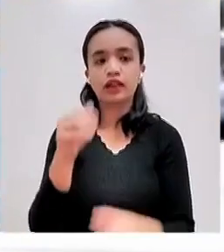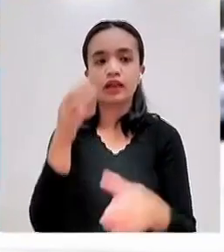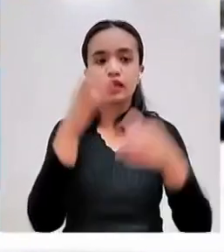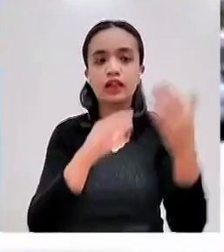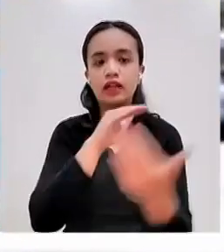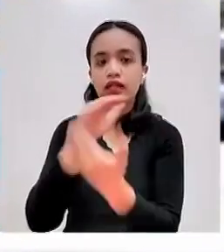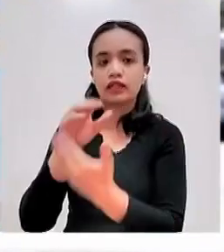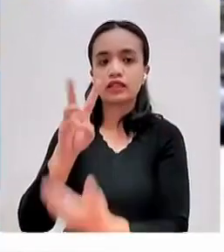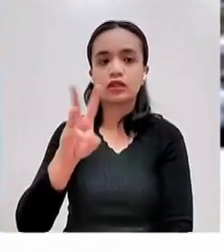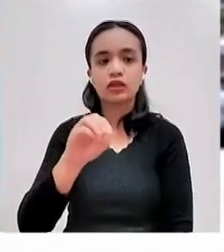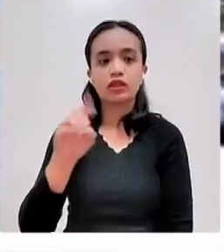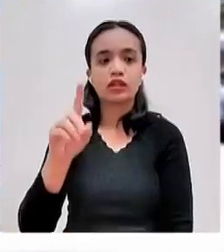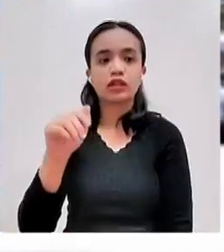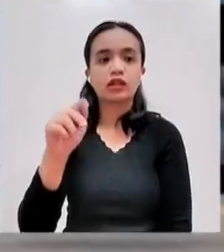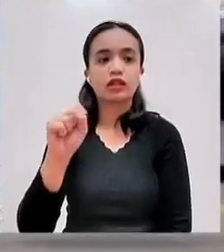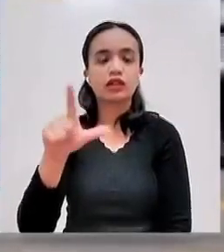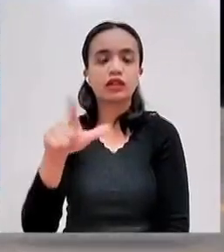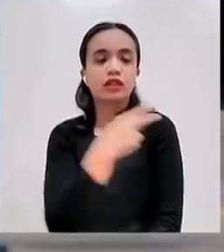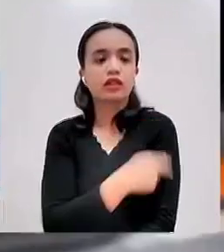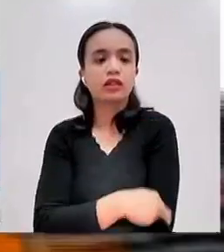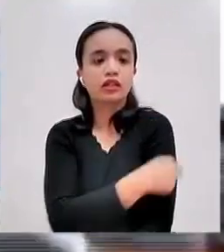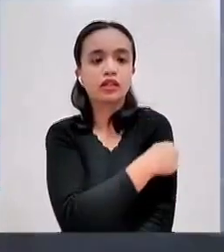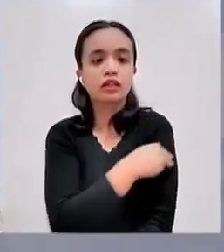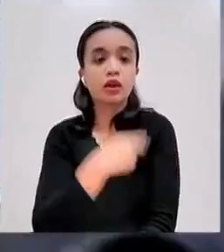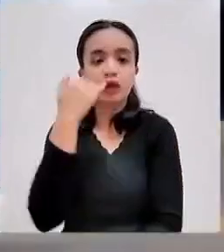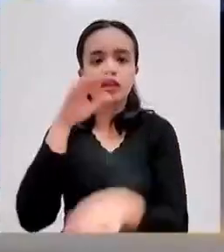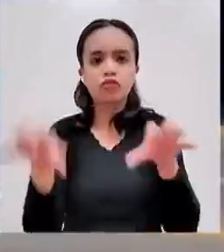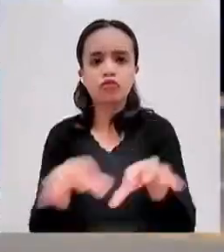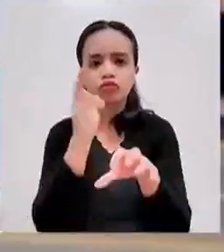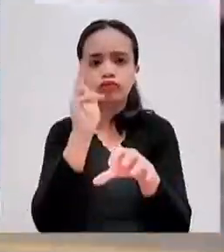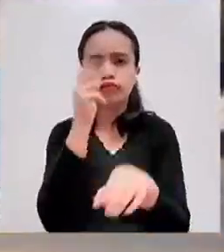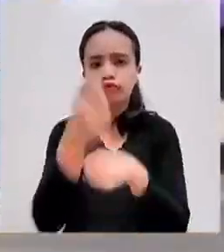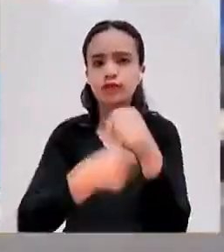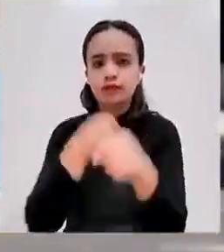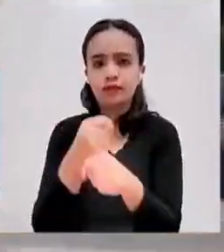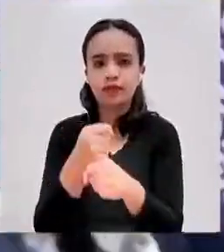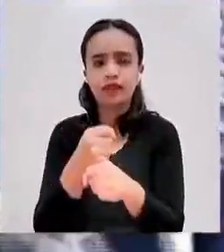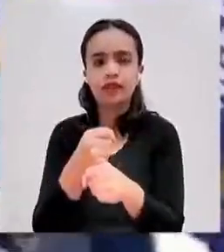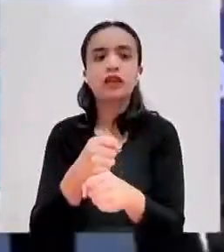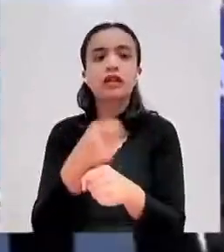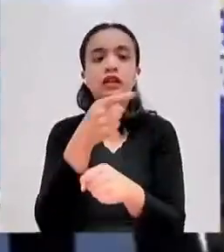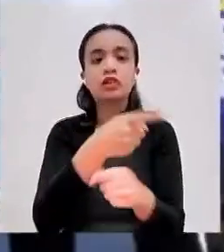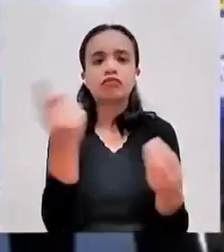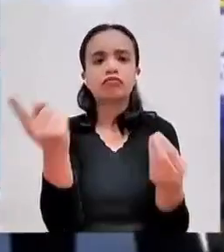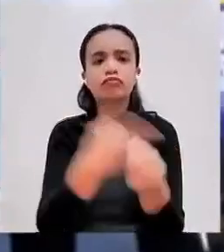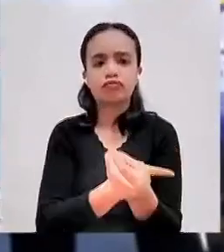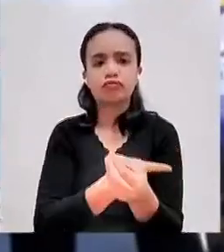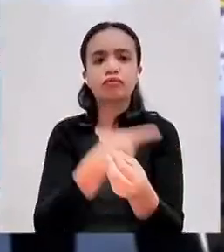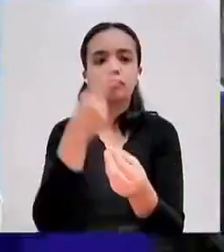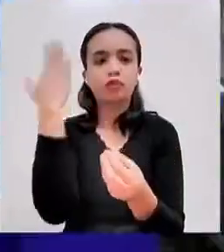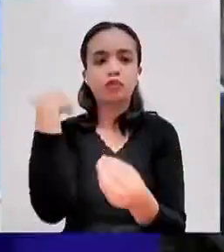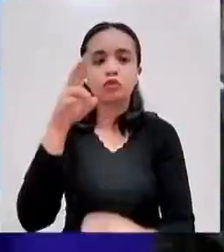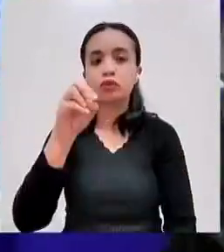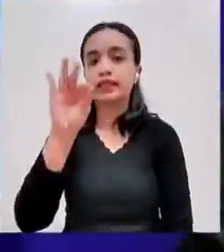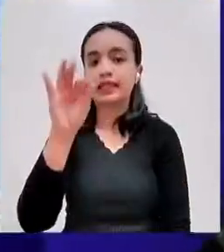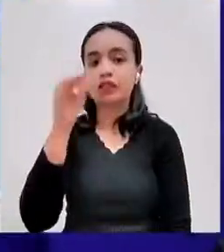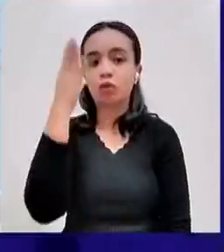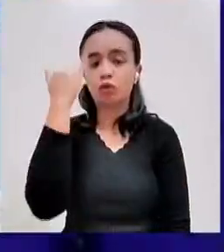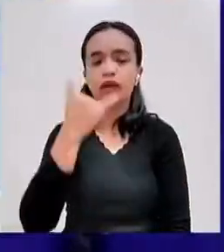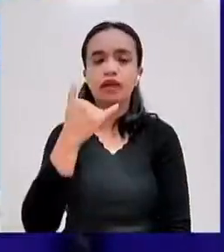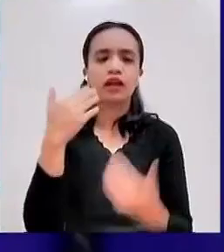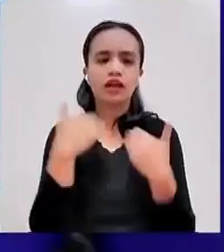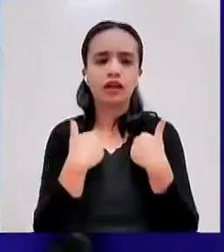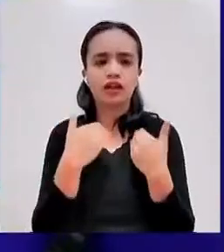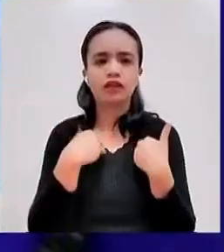Kaiser Permanente Hospital, where she worked for 3 decades. Gachalian was terminated in 2018 over a minor